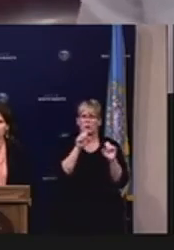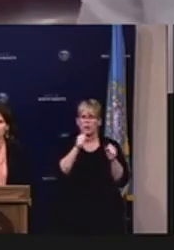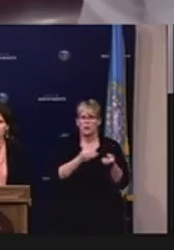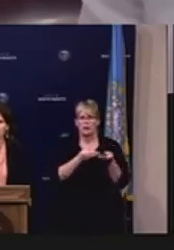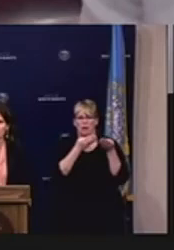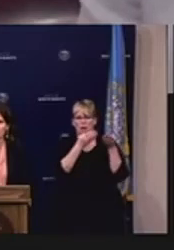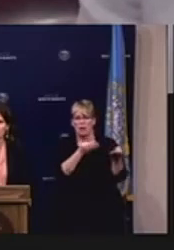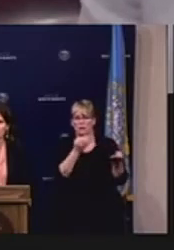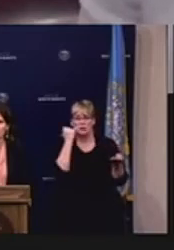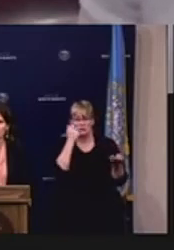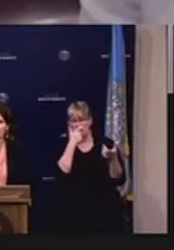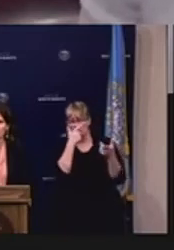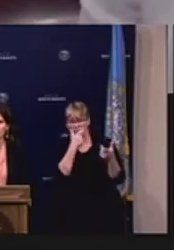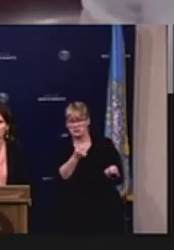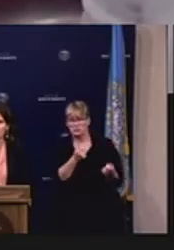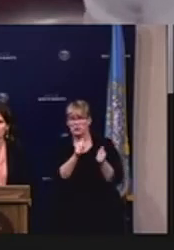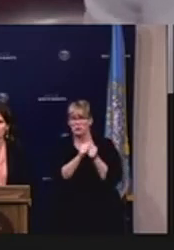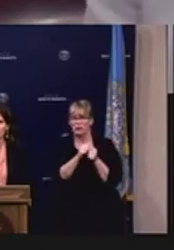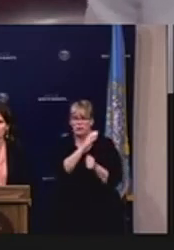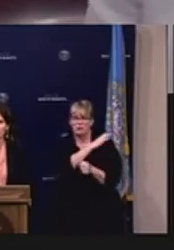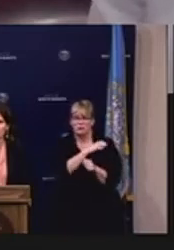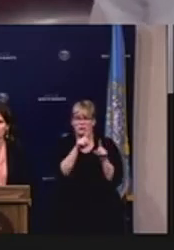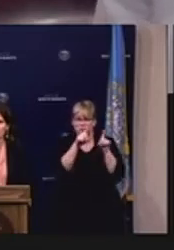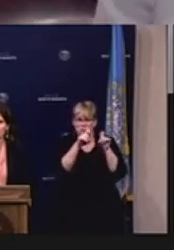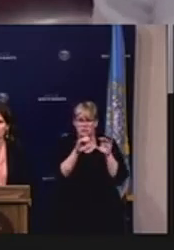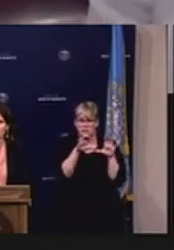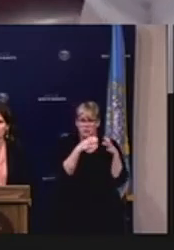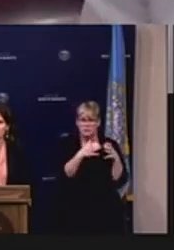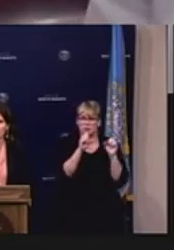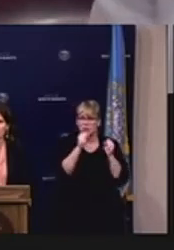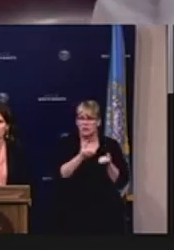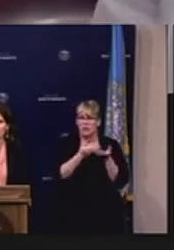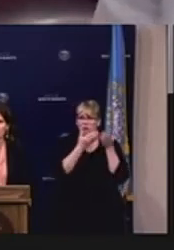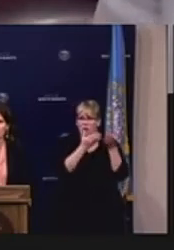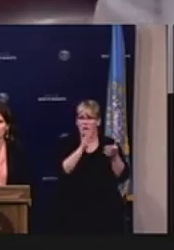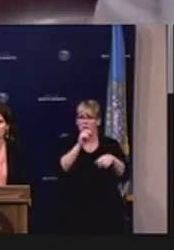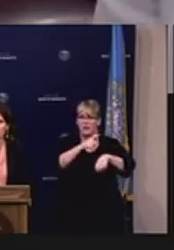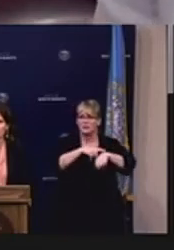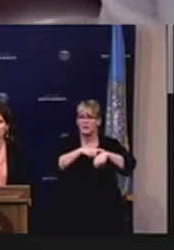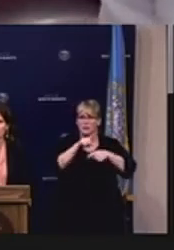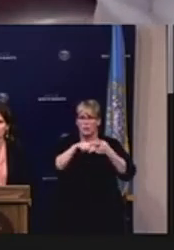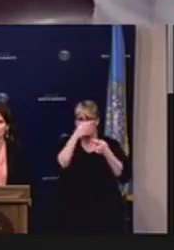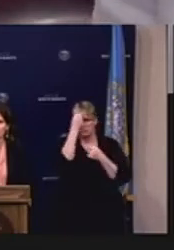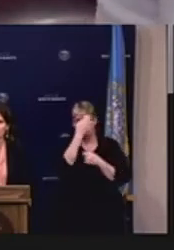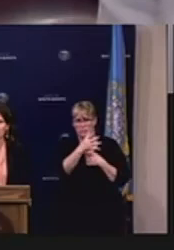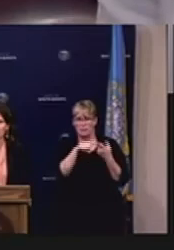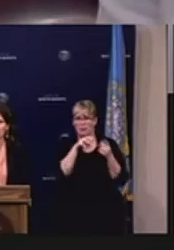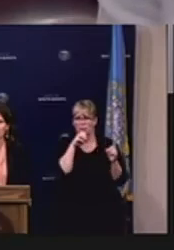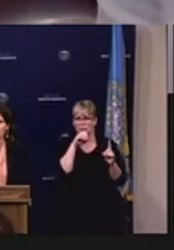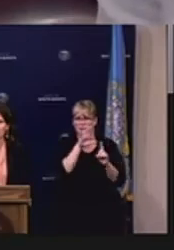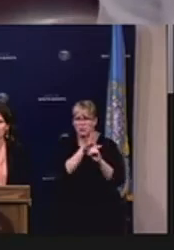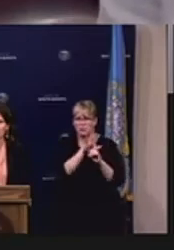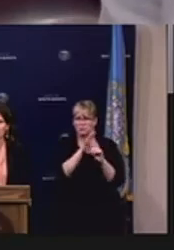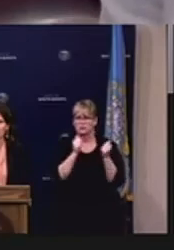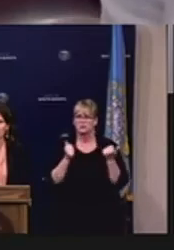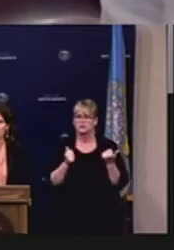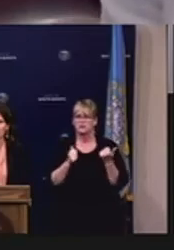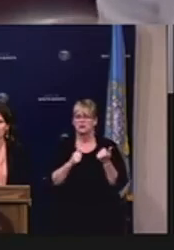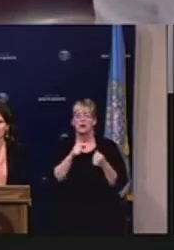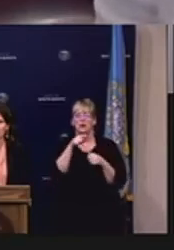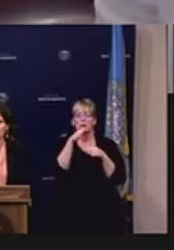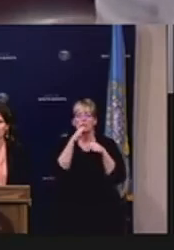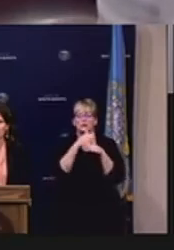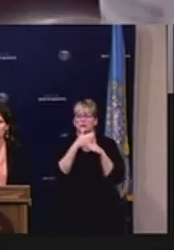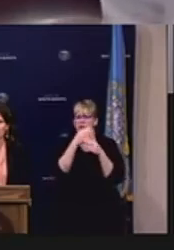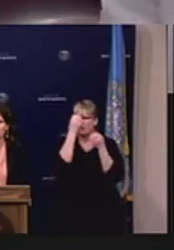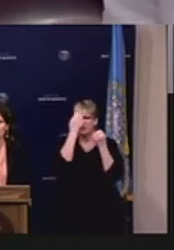if they're interested in the clinical trial, we can offer them the clinical trial at the time that we notify them of the exposure. We're giving them information as to